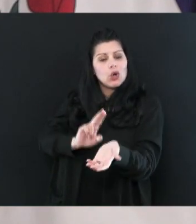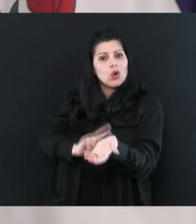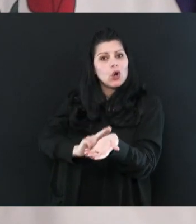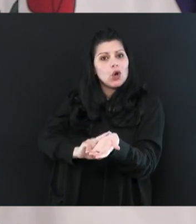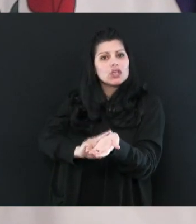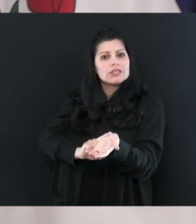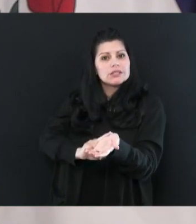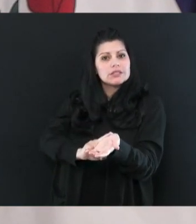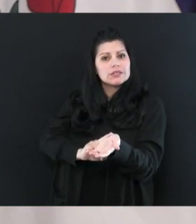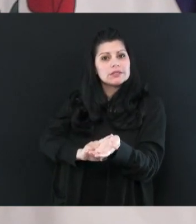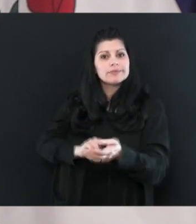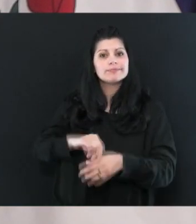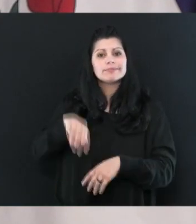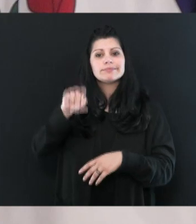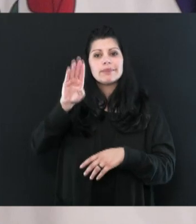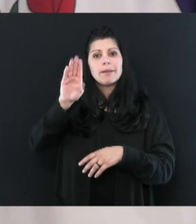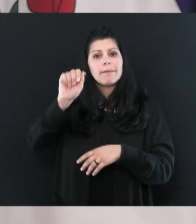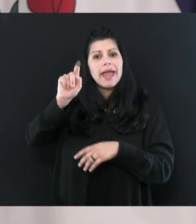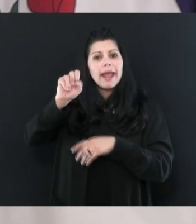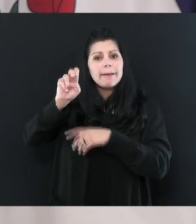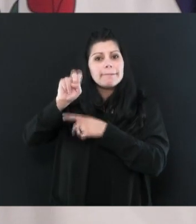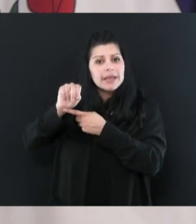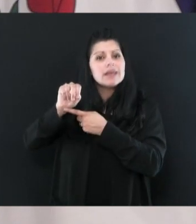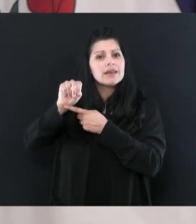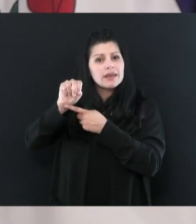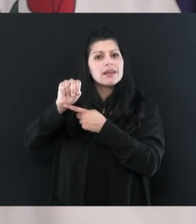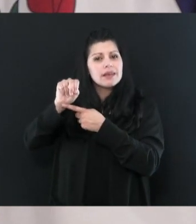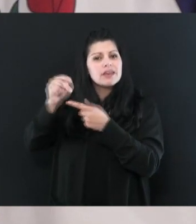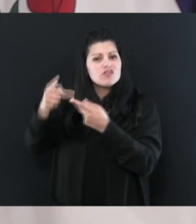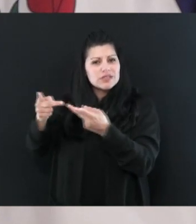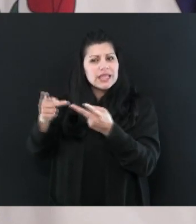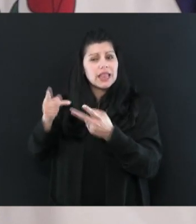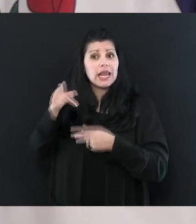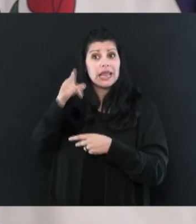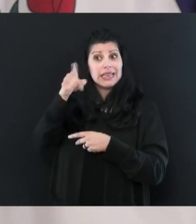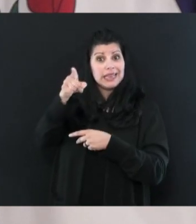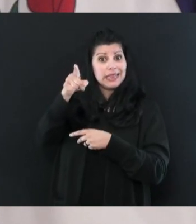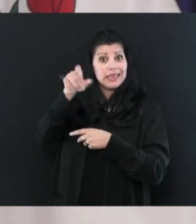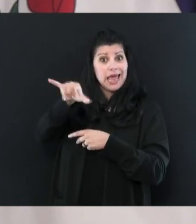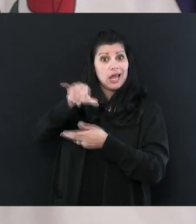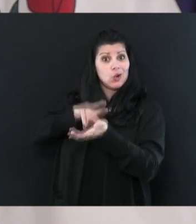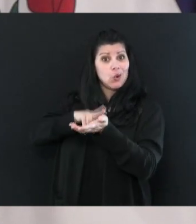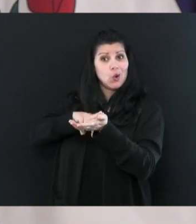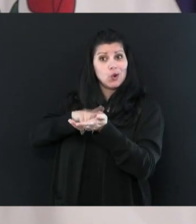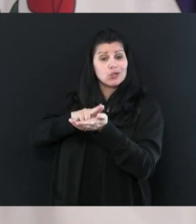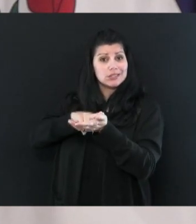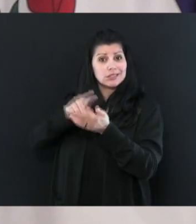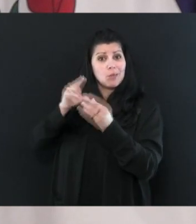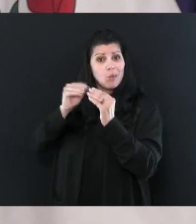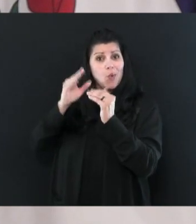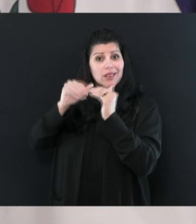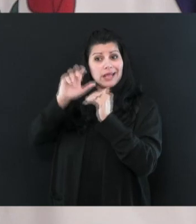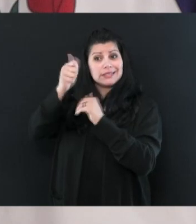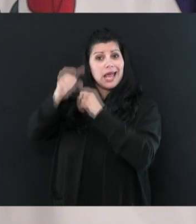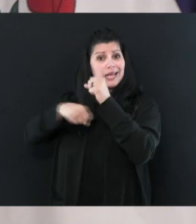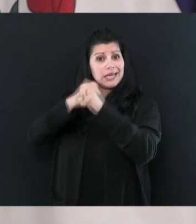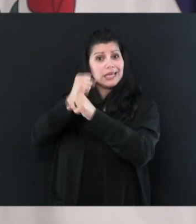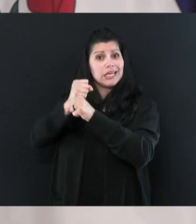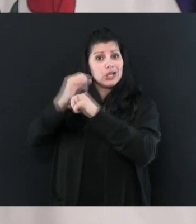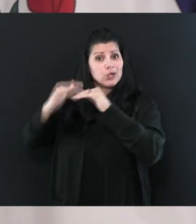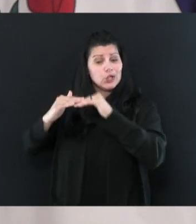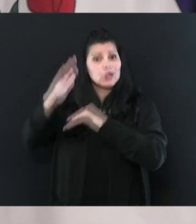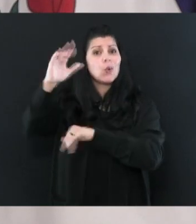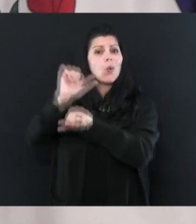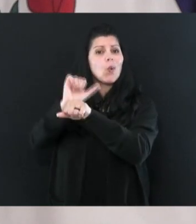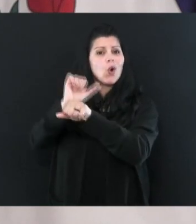Bateman facility for more than 10 years. And I want to make sure that I get this